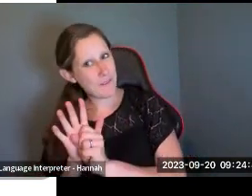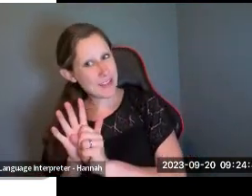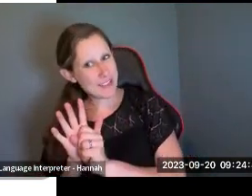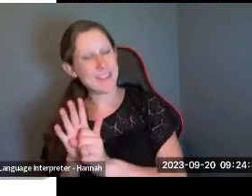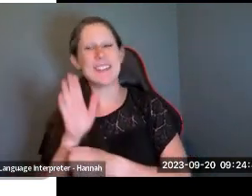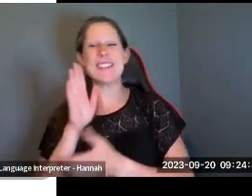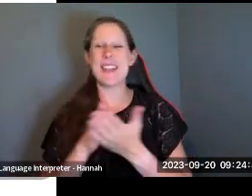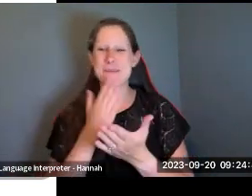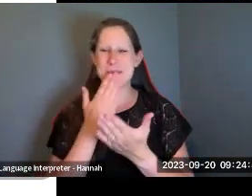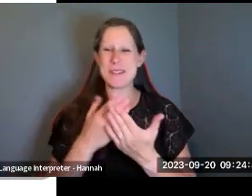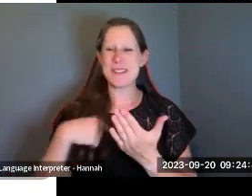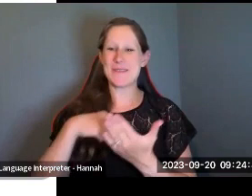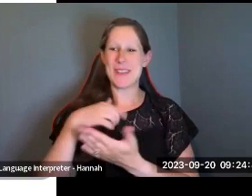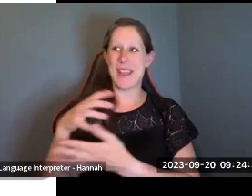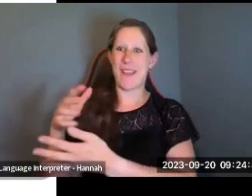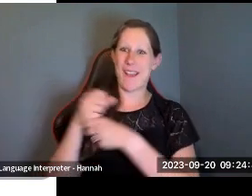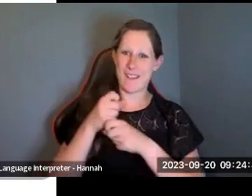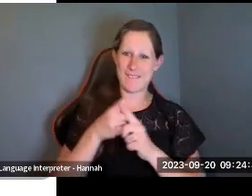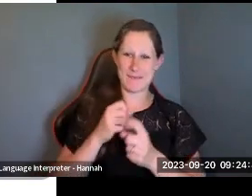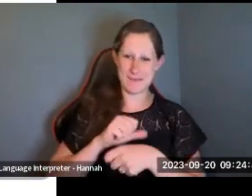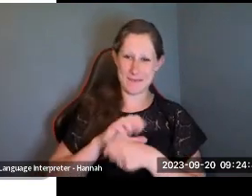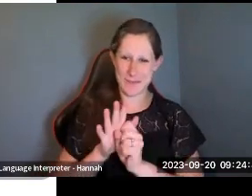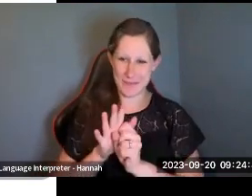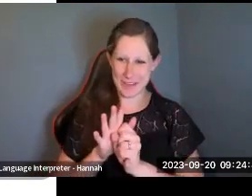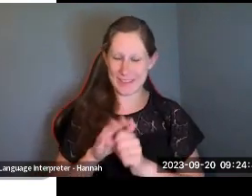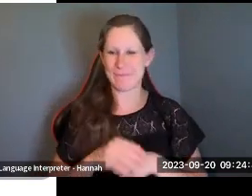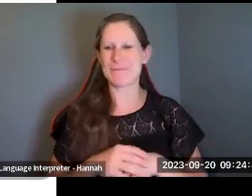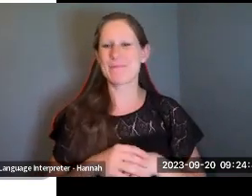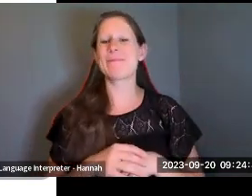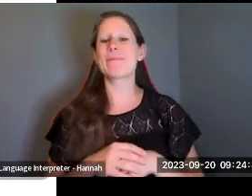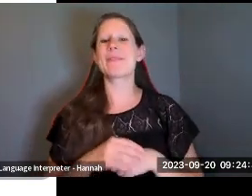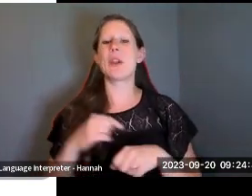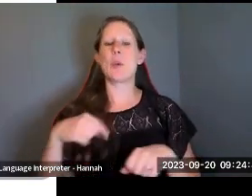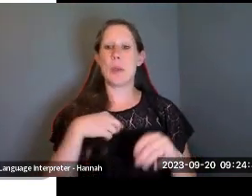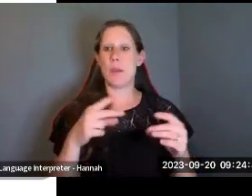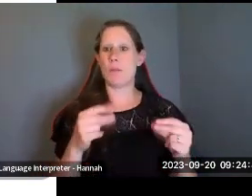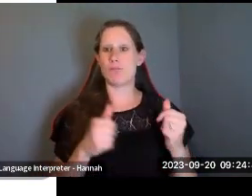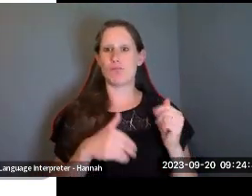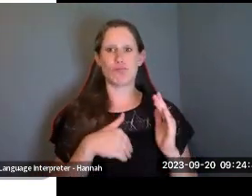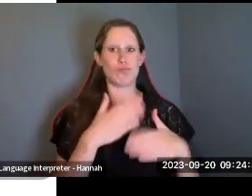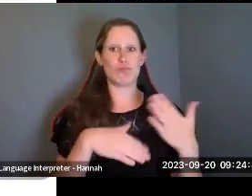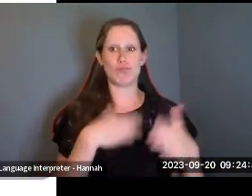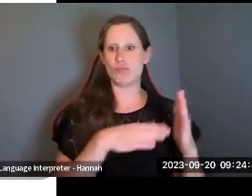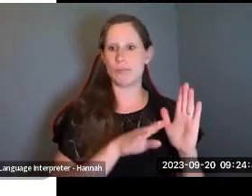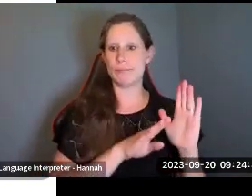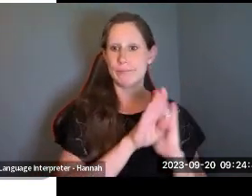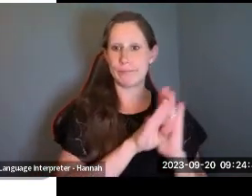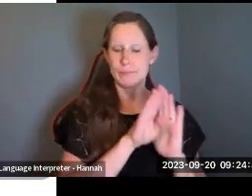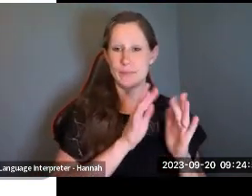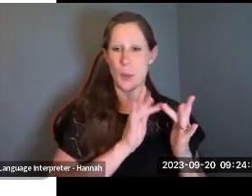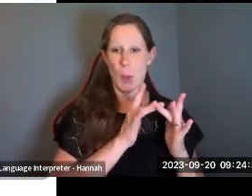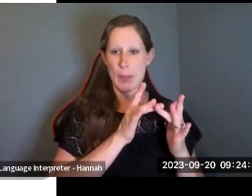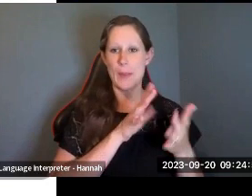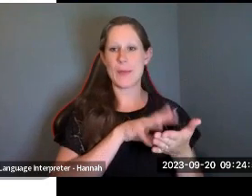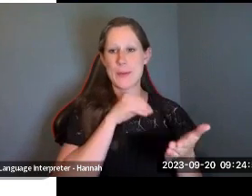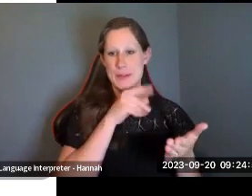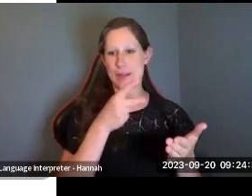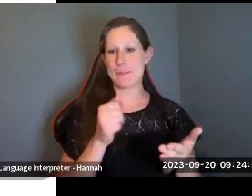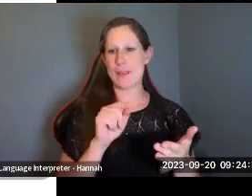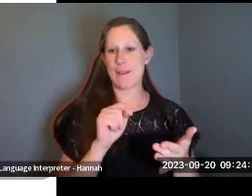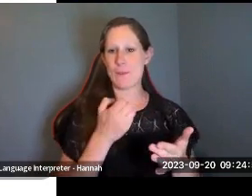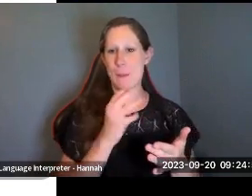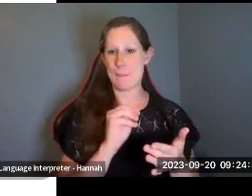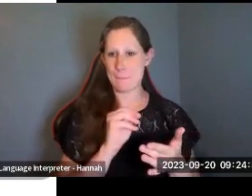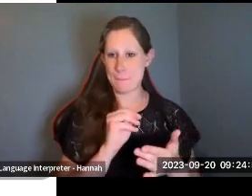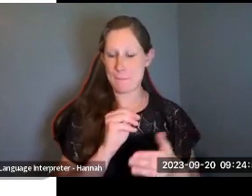things that came out of COVID, is that we quickly developed this online learning platform because it